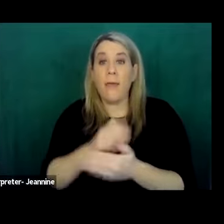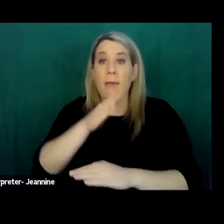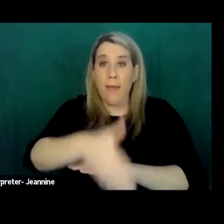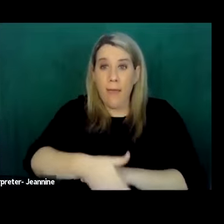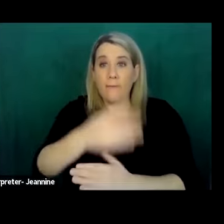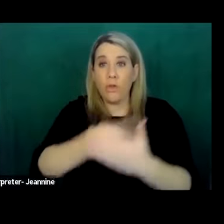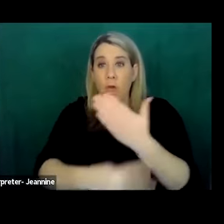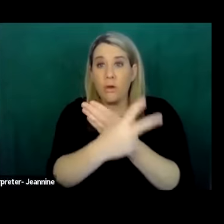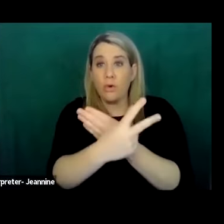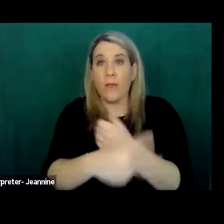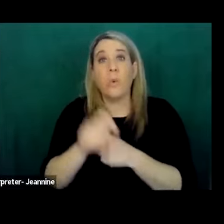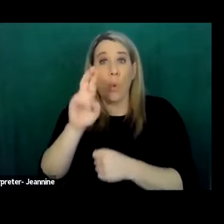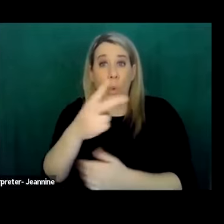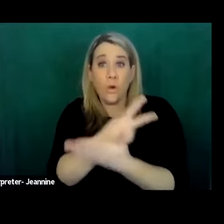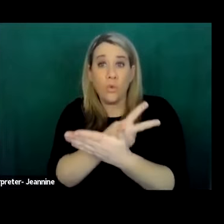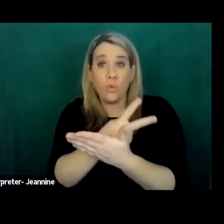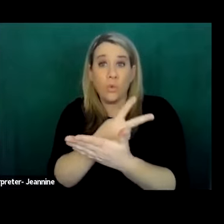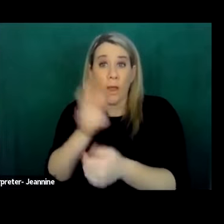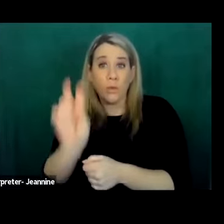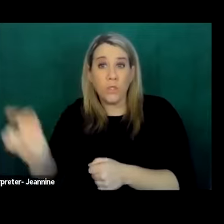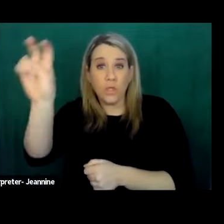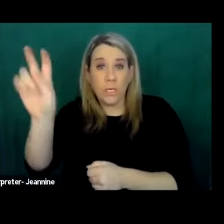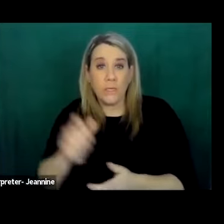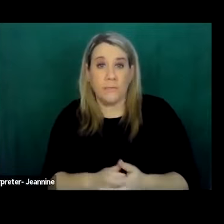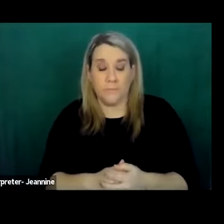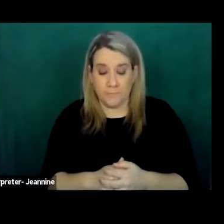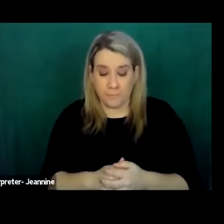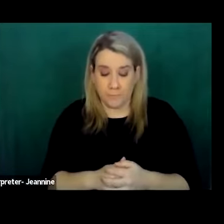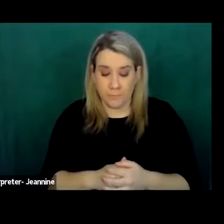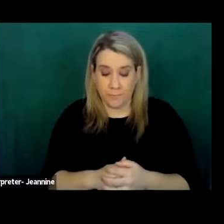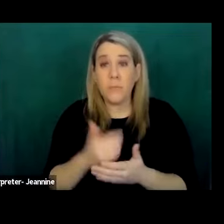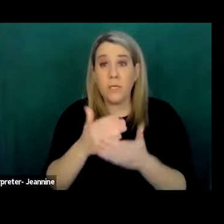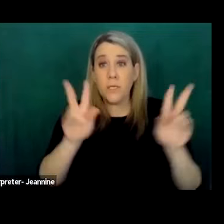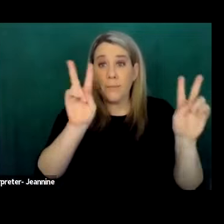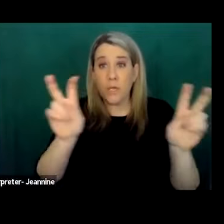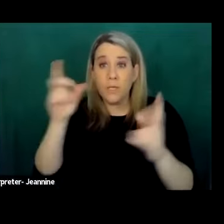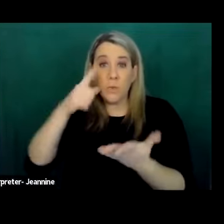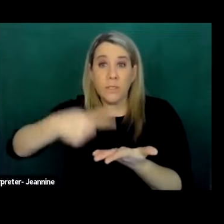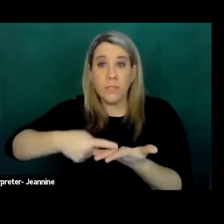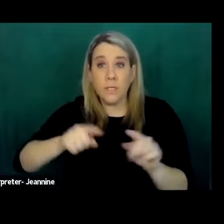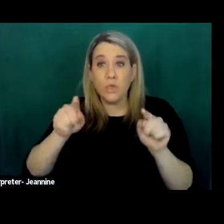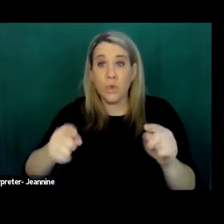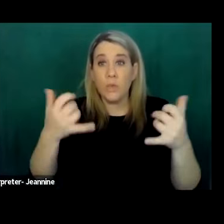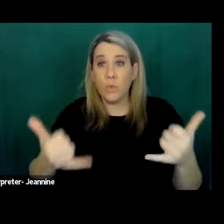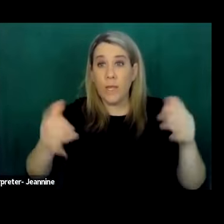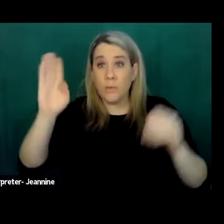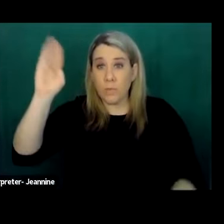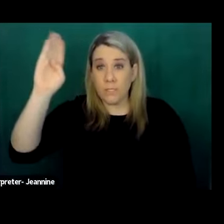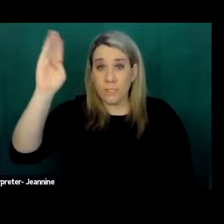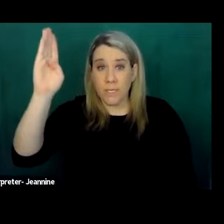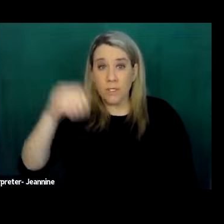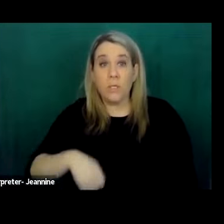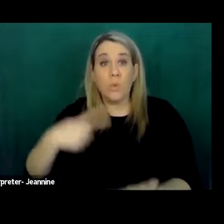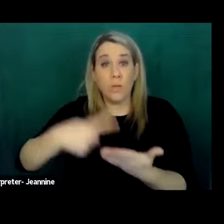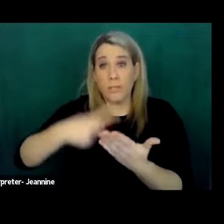their graduate journey. And so some topics that we're going to cover in this presentation, we're going to go over about